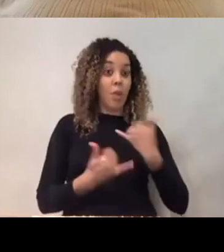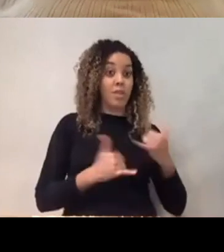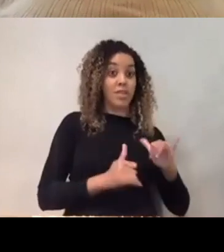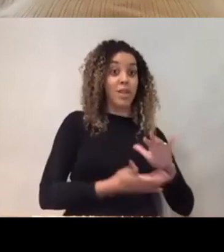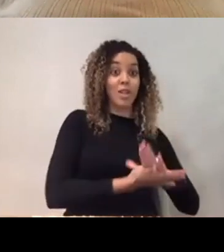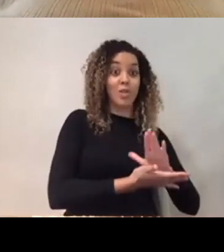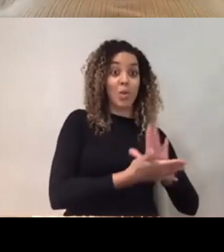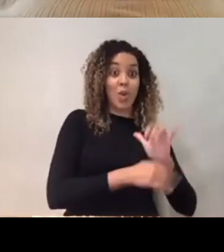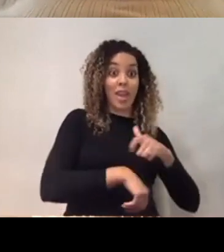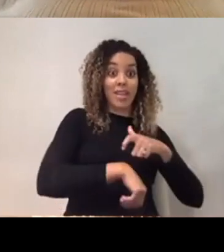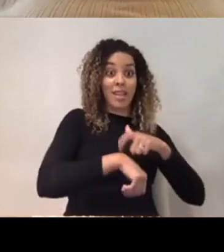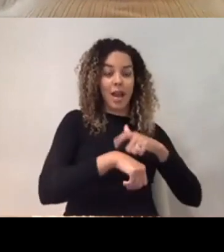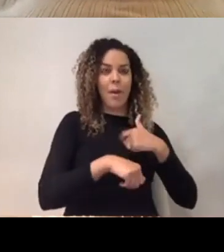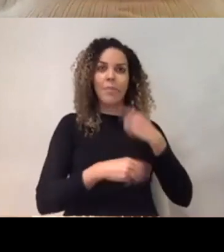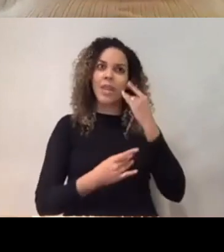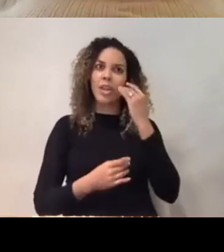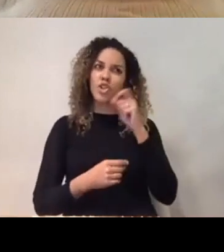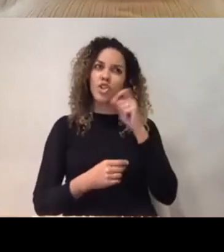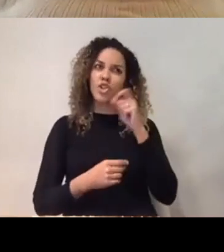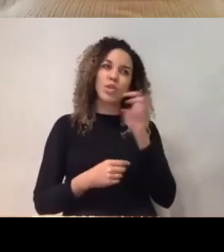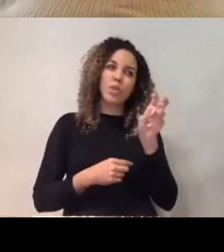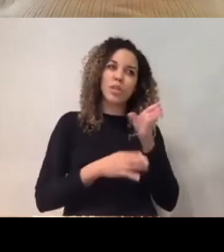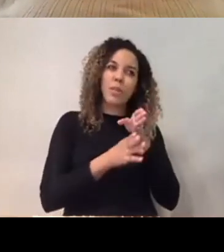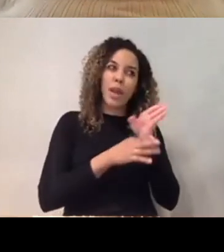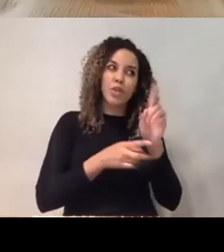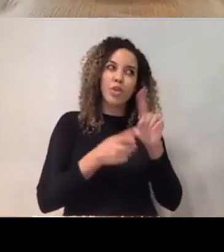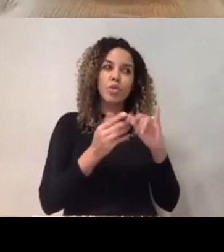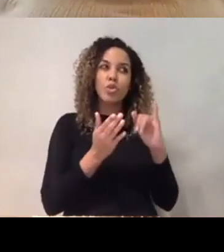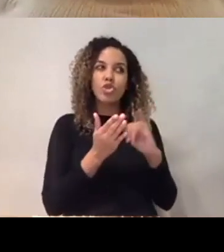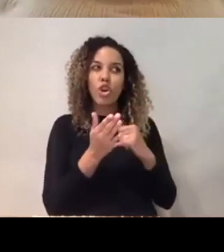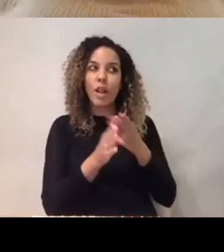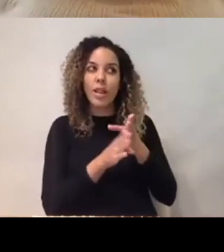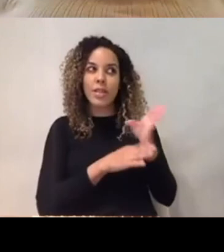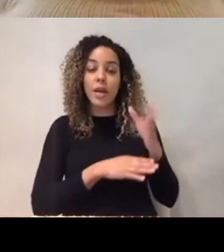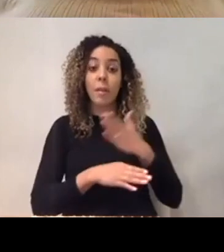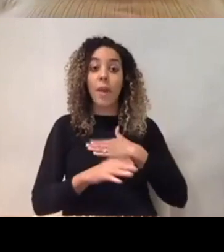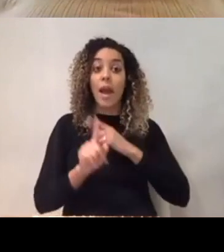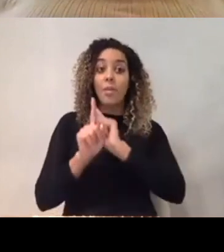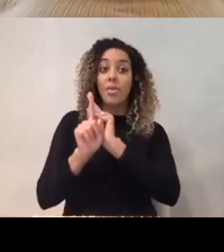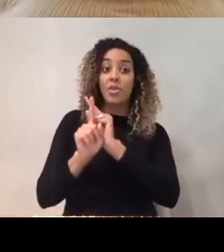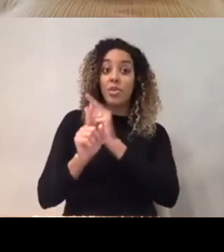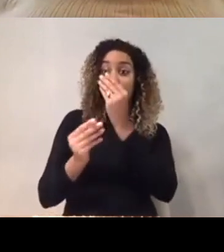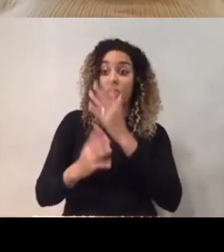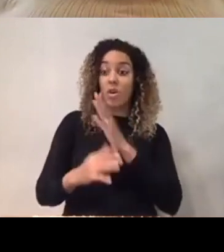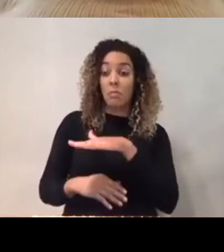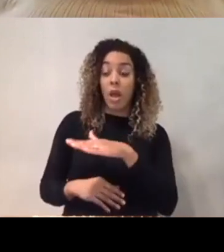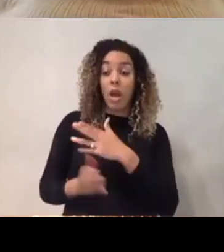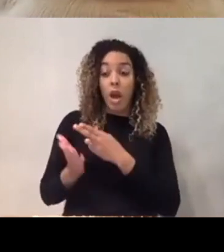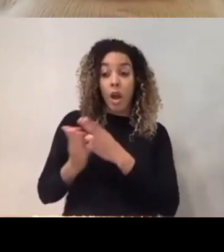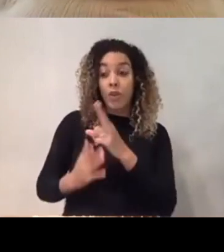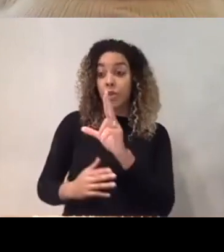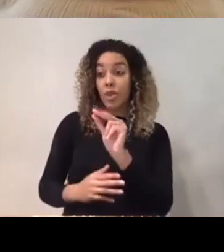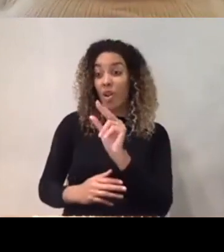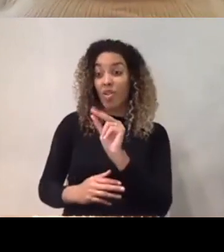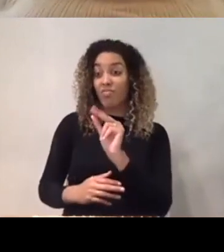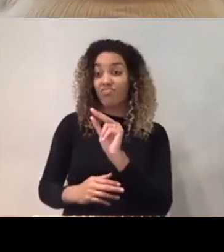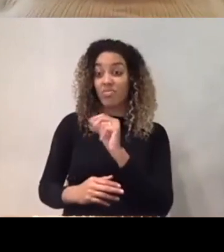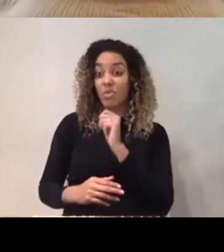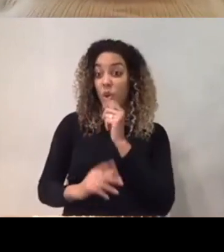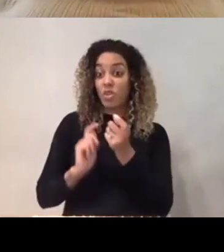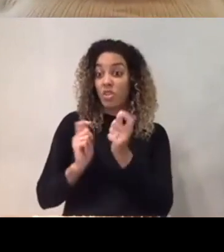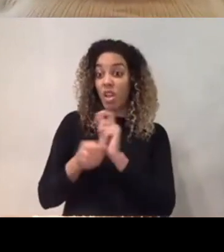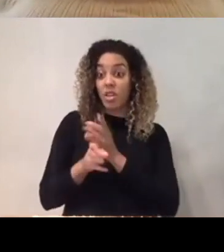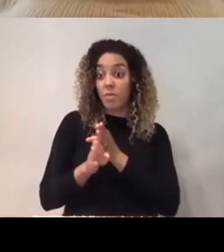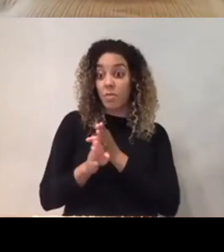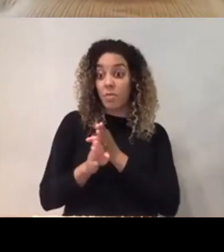I do? And my mentor was like, honestly, no. Spend as much time as you are in